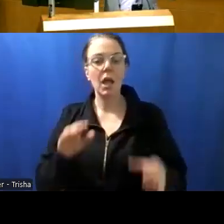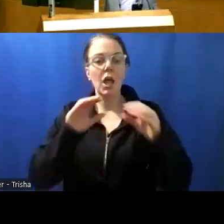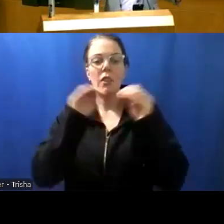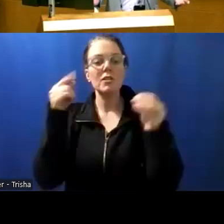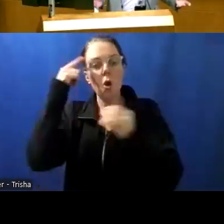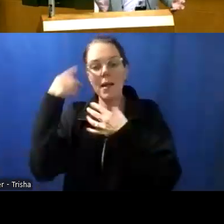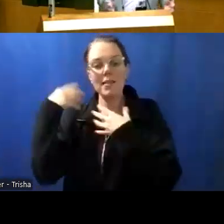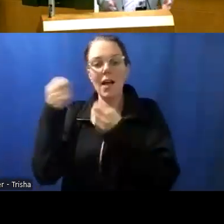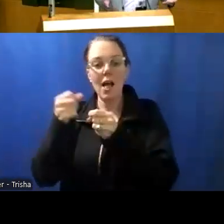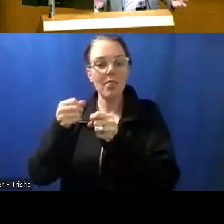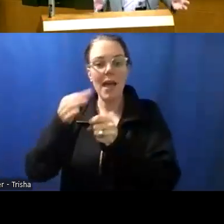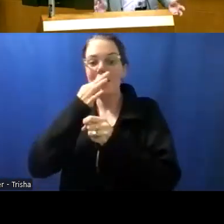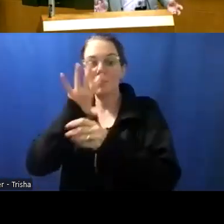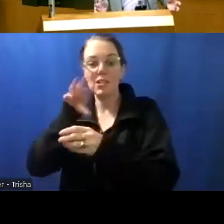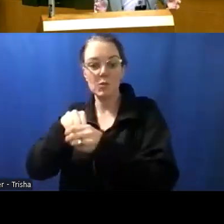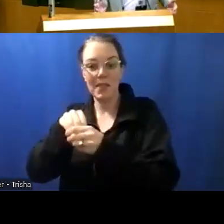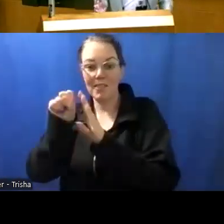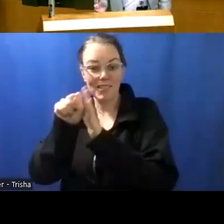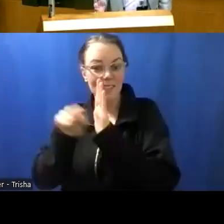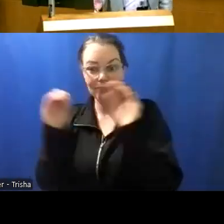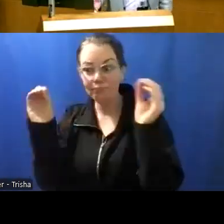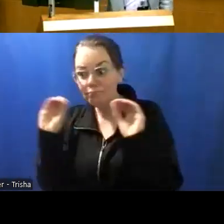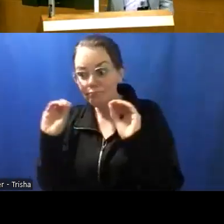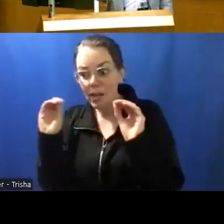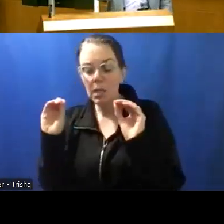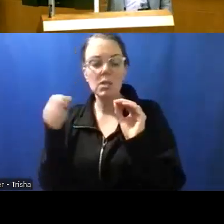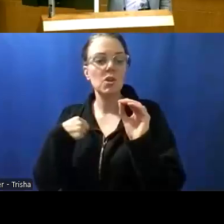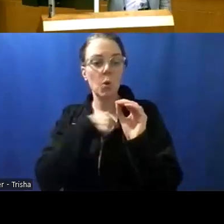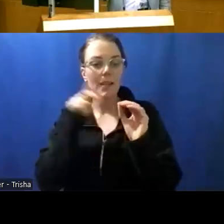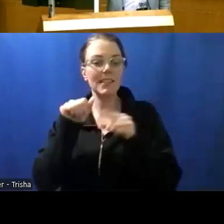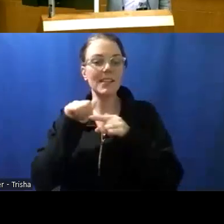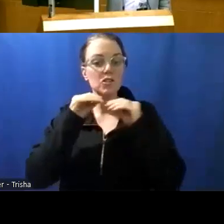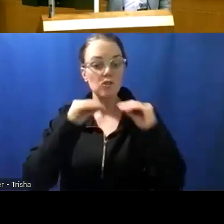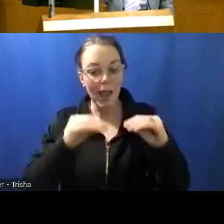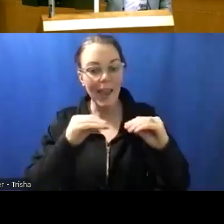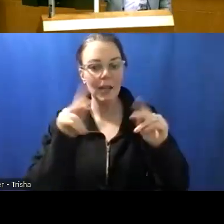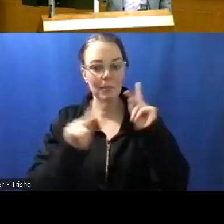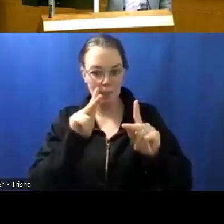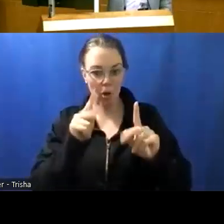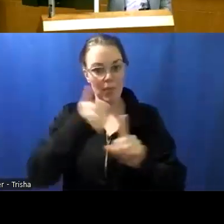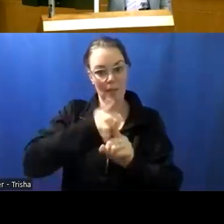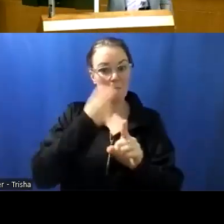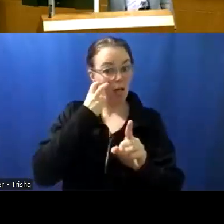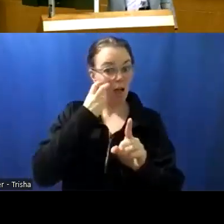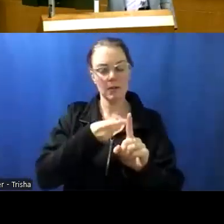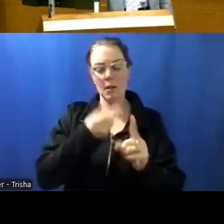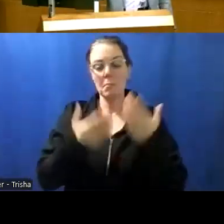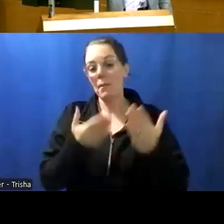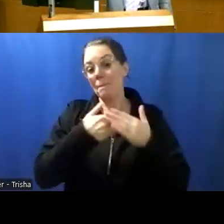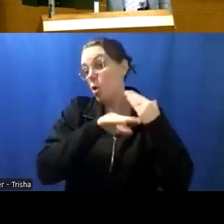health expertise in the state, we trained people who were blind, sometimes from birth,